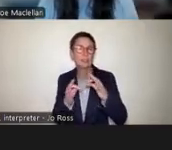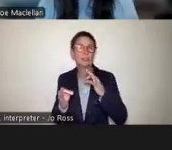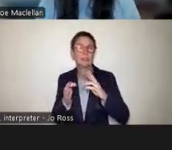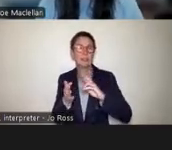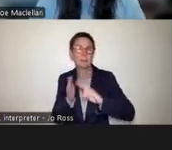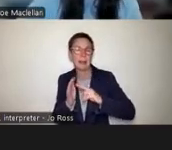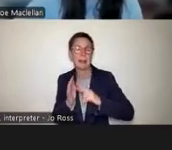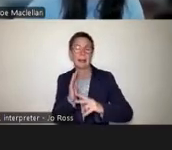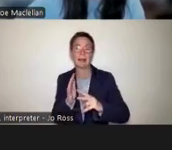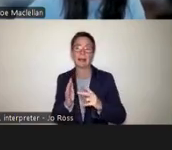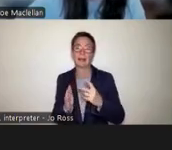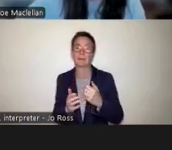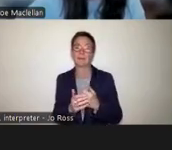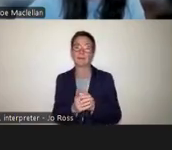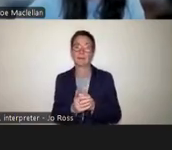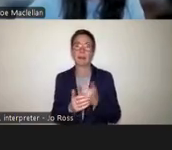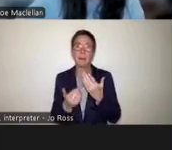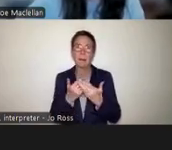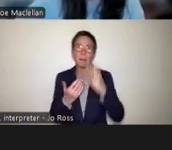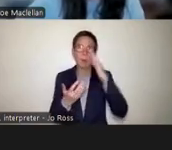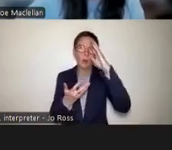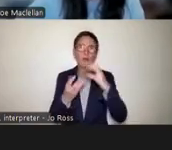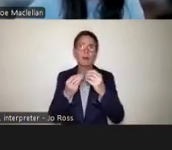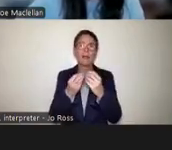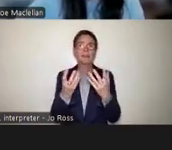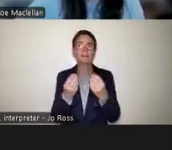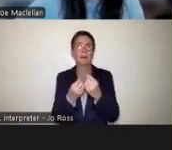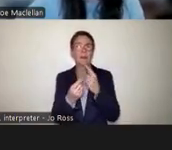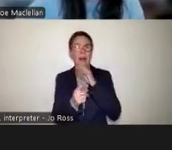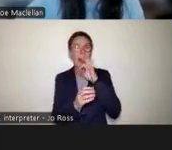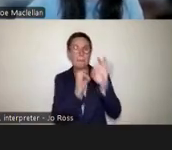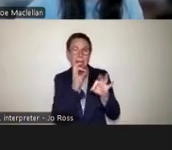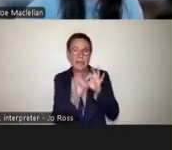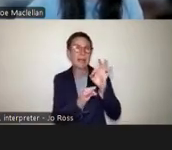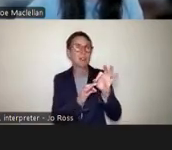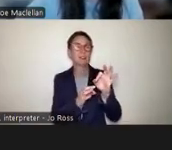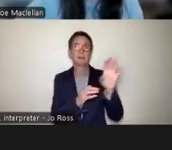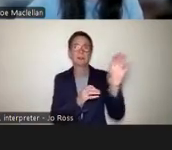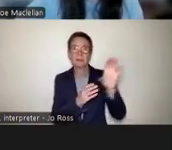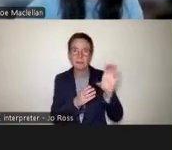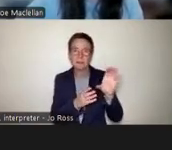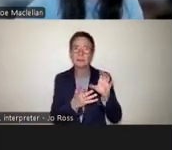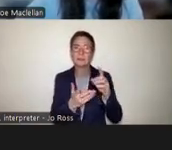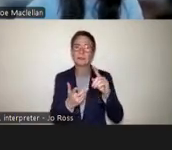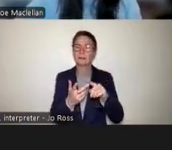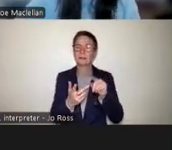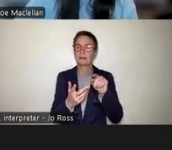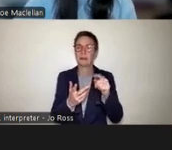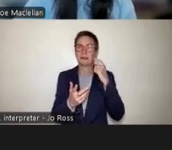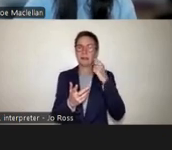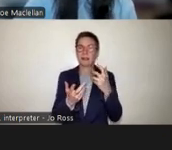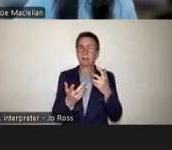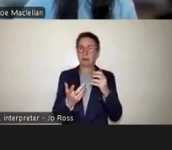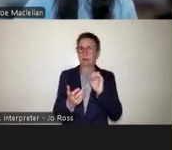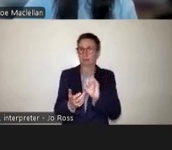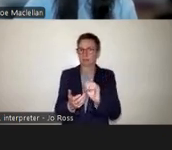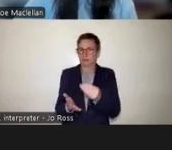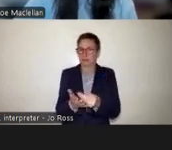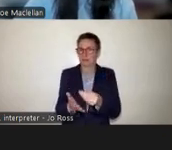They're being far more creative with their kind of applications for things and how they're thinking about that funding.